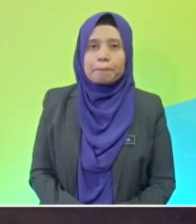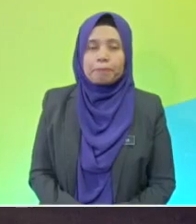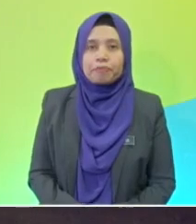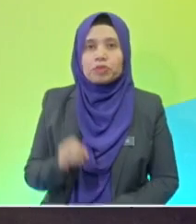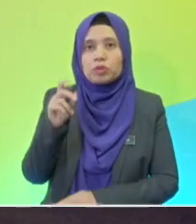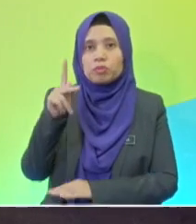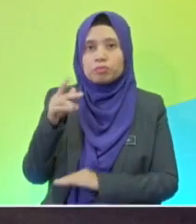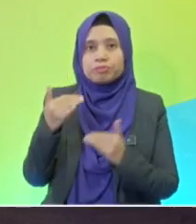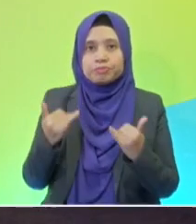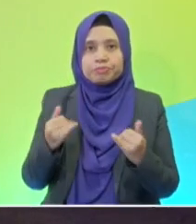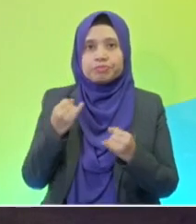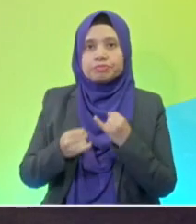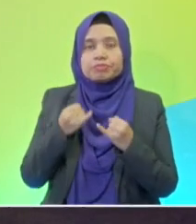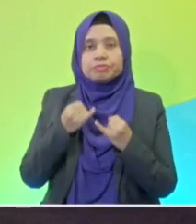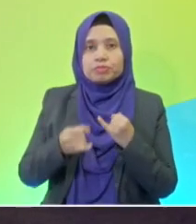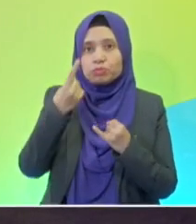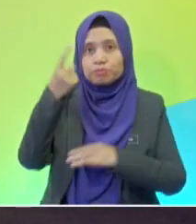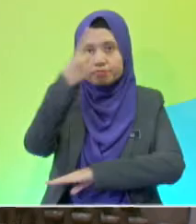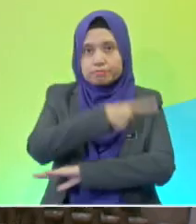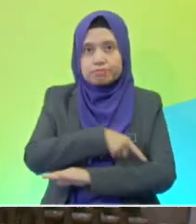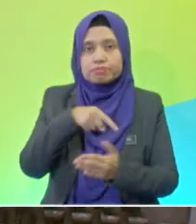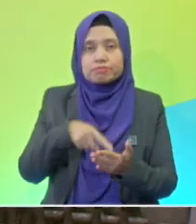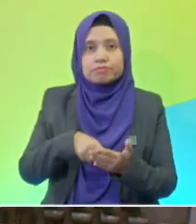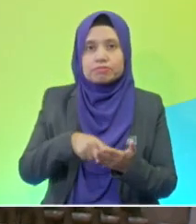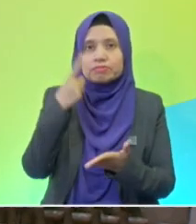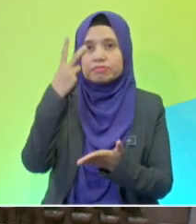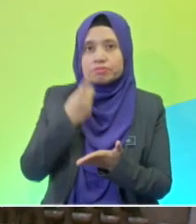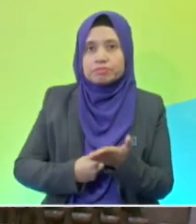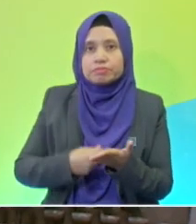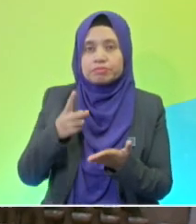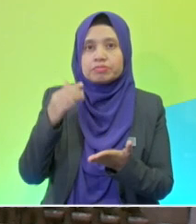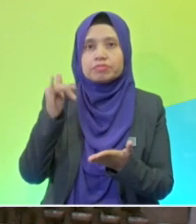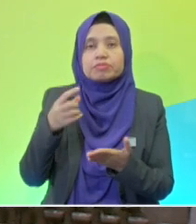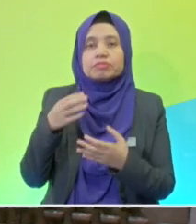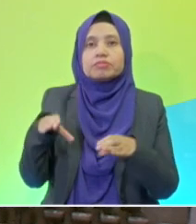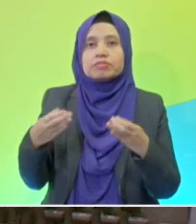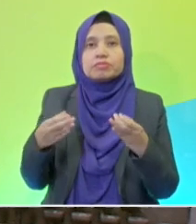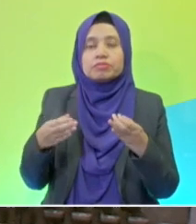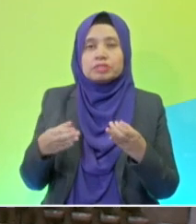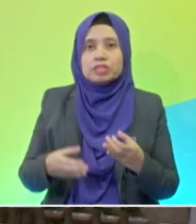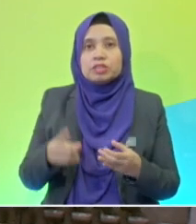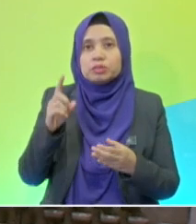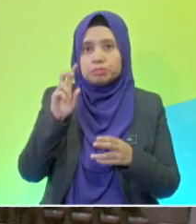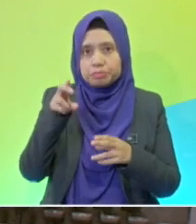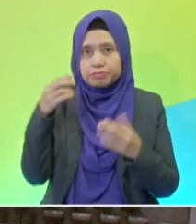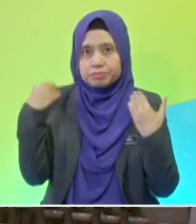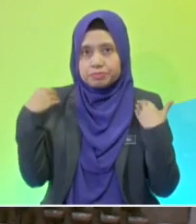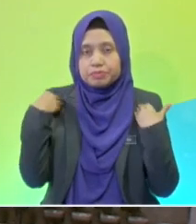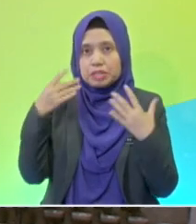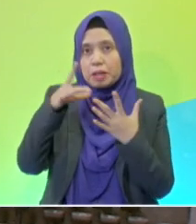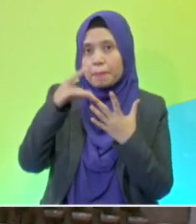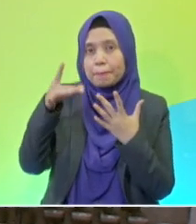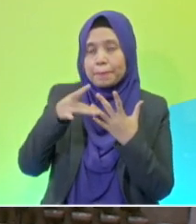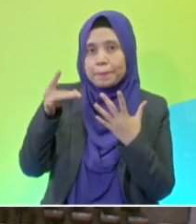Alright. Yeah, it's the final segment for today. What they will have to do is that the pupils, you will have to pick. Okay,